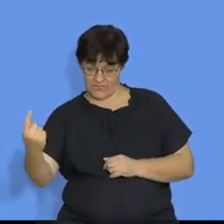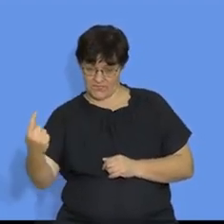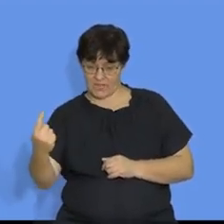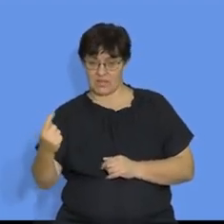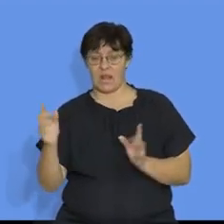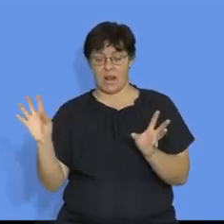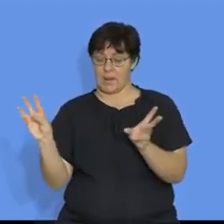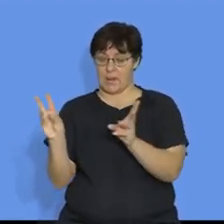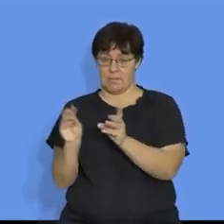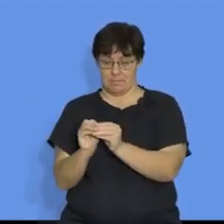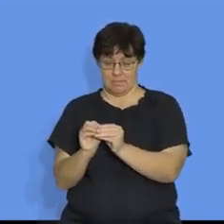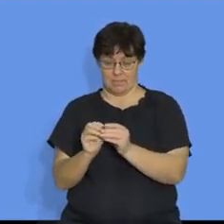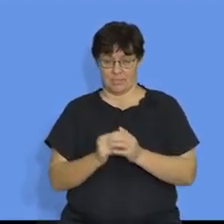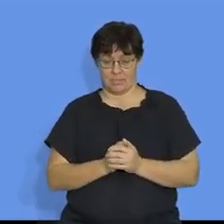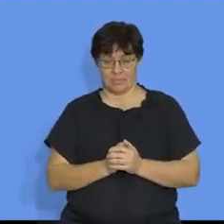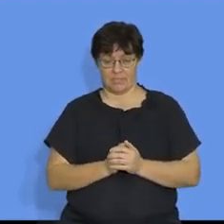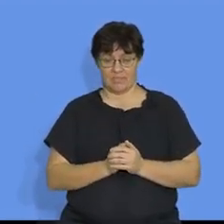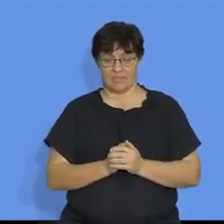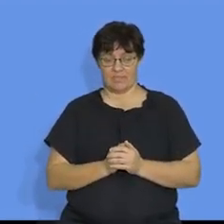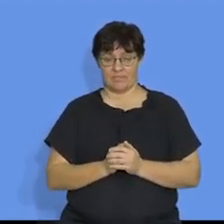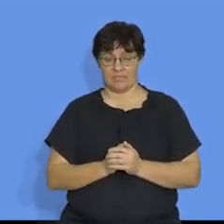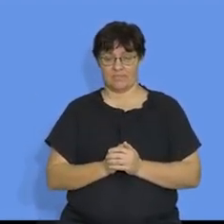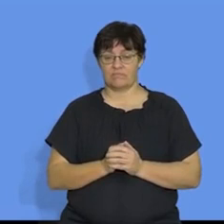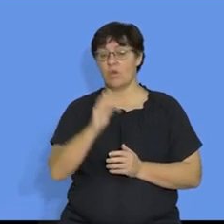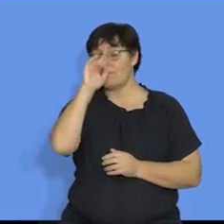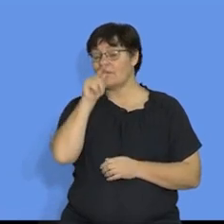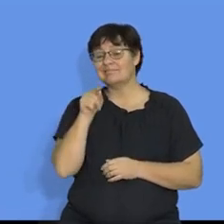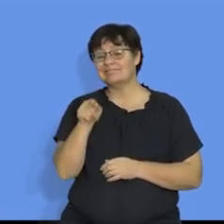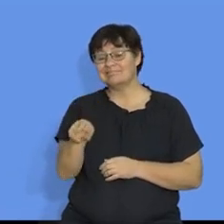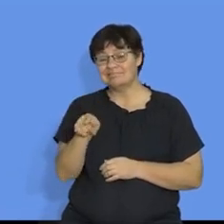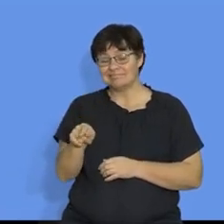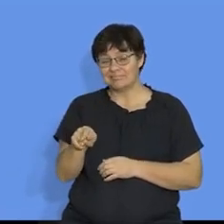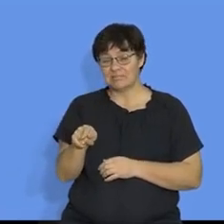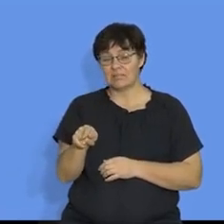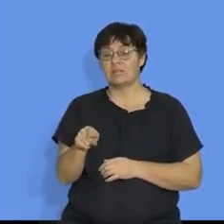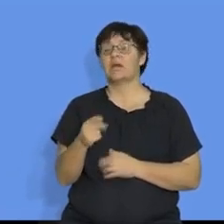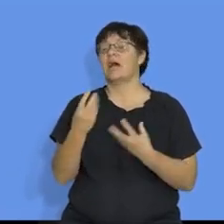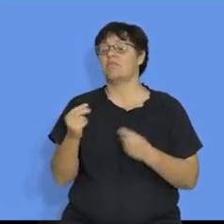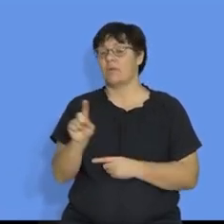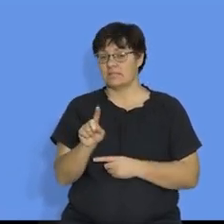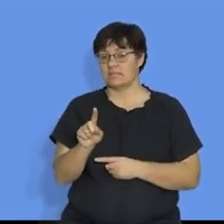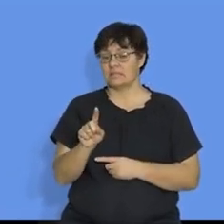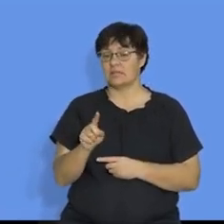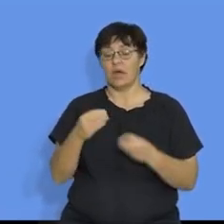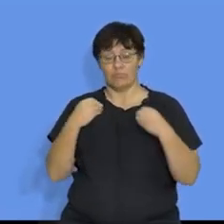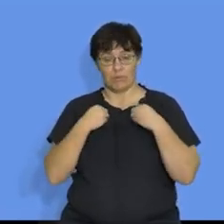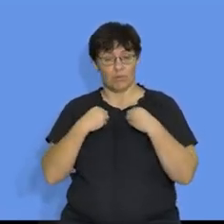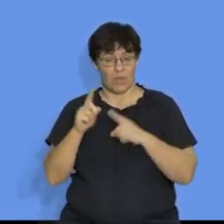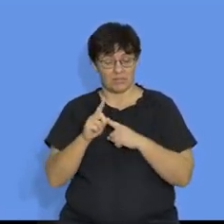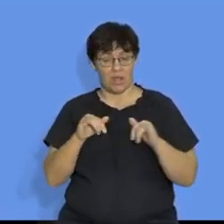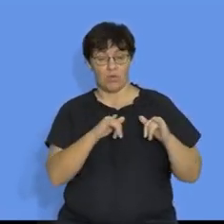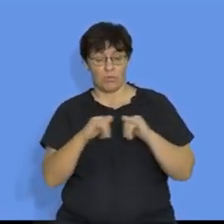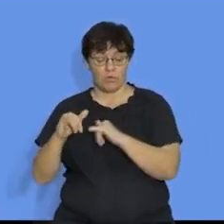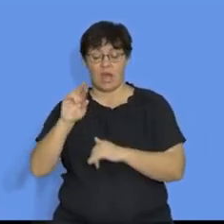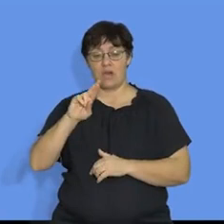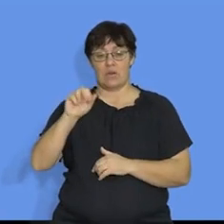are added together. So just a reminder that a geometric sequence has the main property of a common